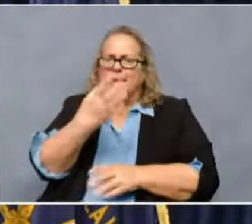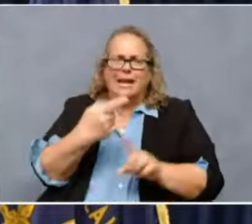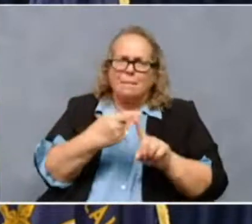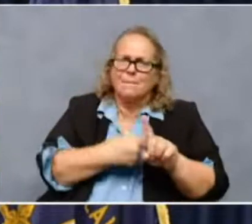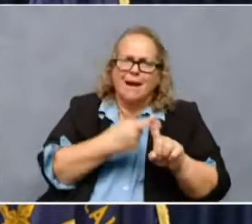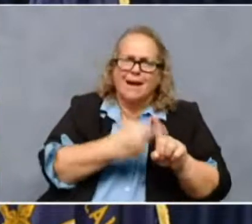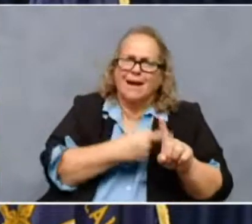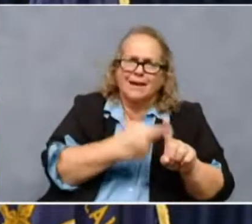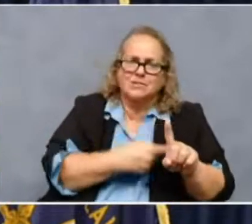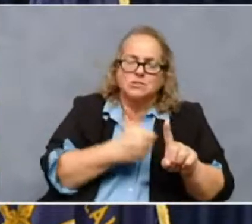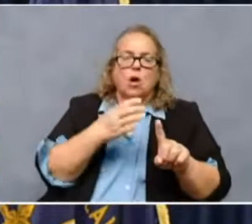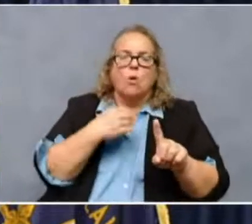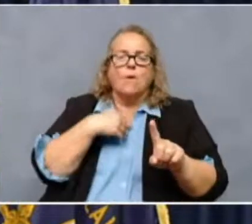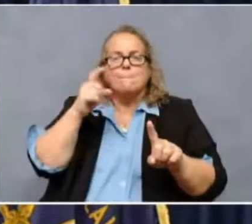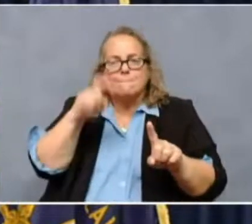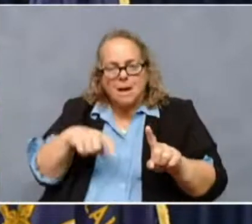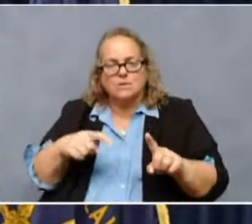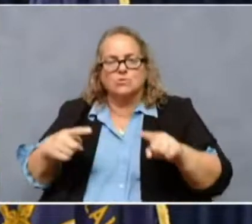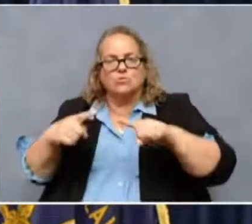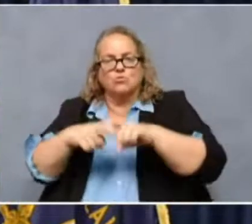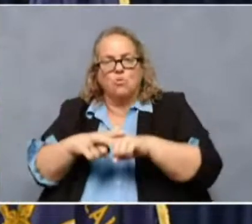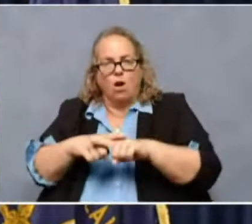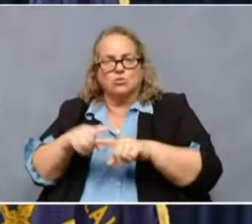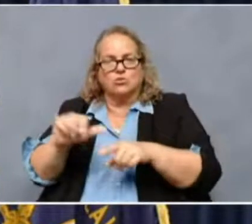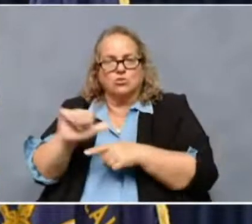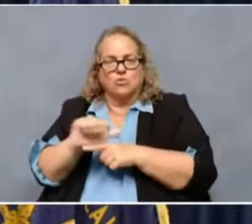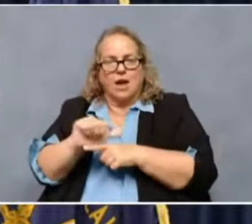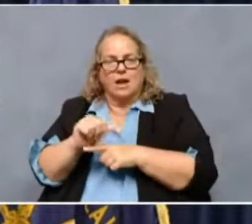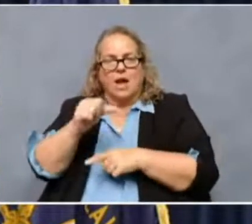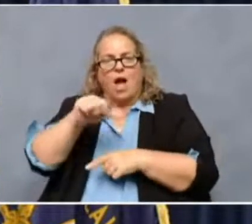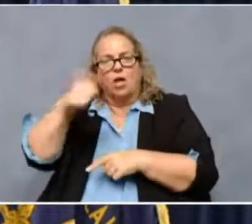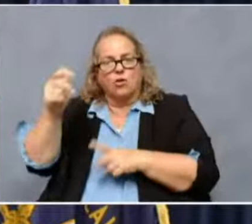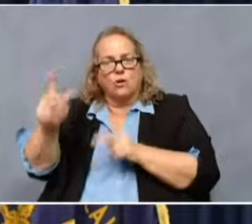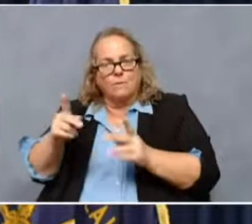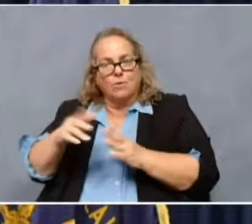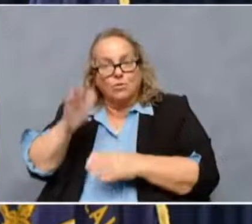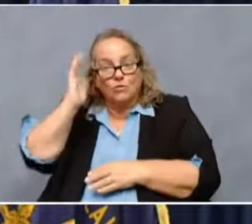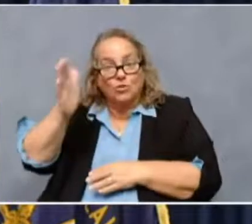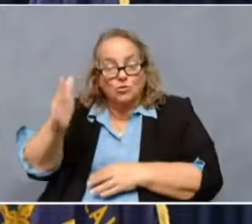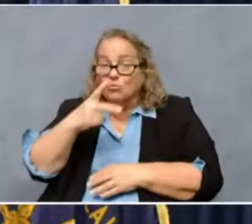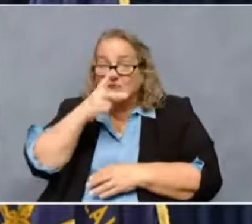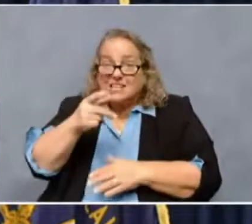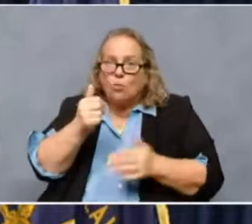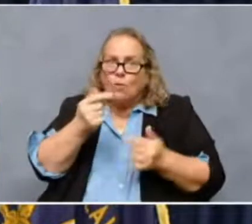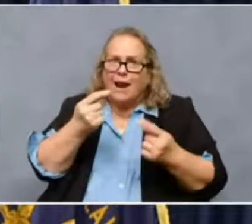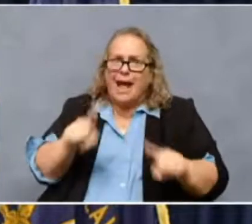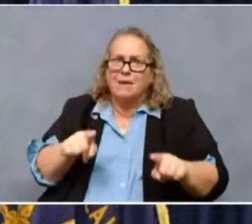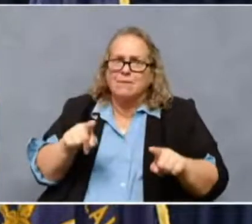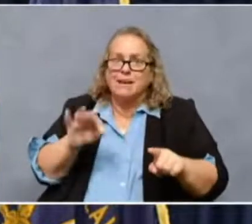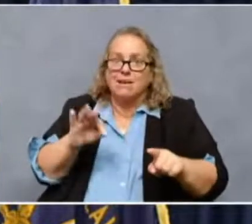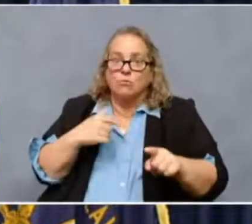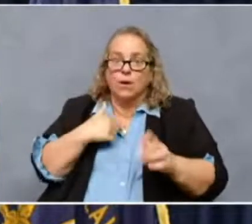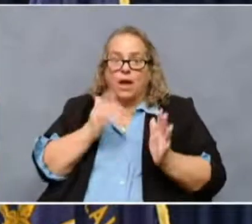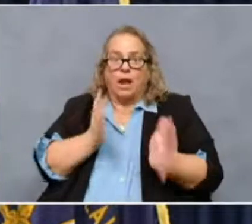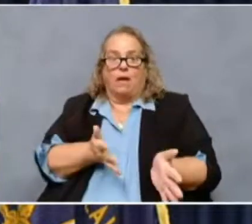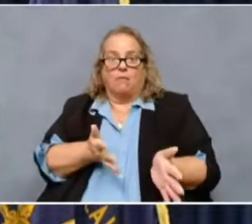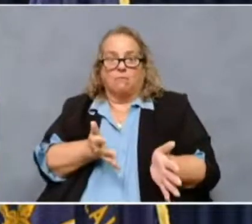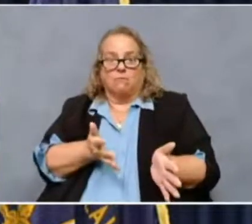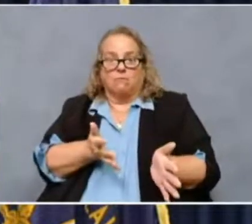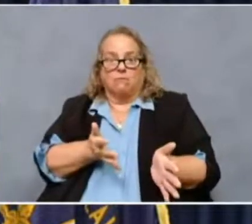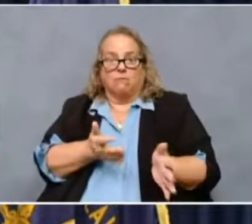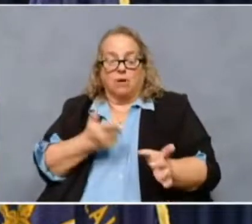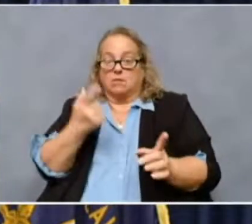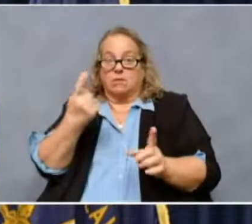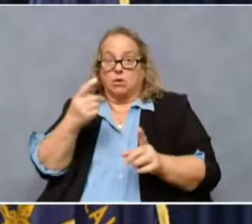some of our other people in the future, because we've seen what happens if something like this hits, and it takes